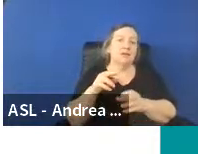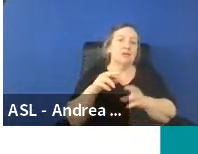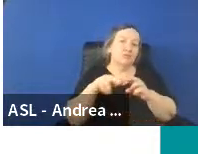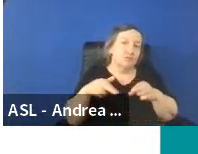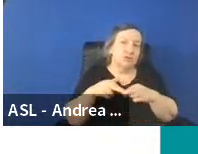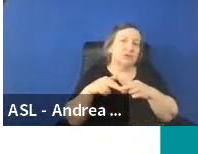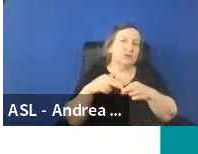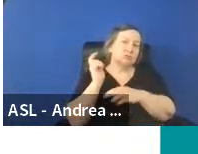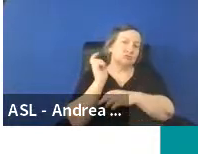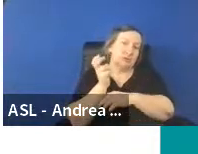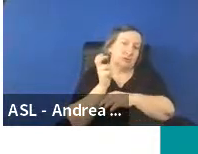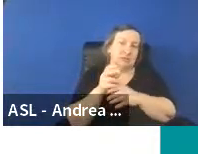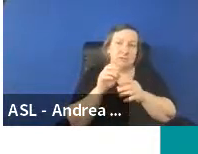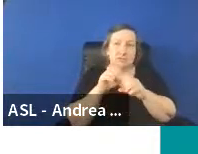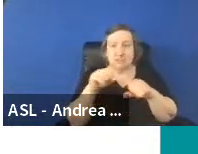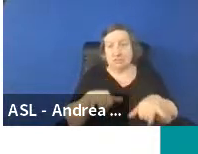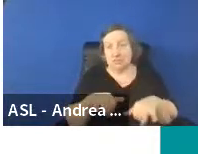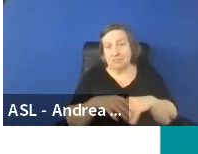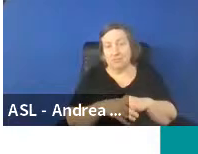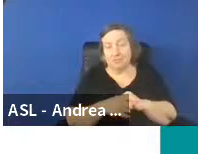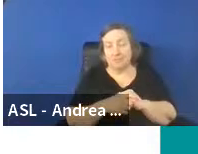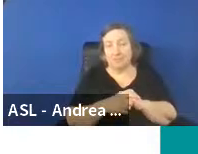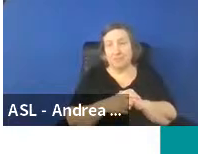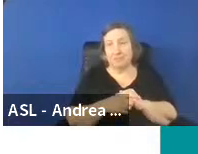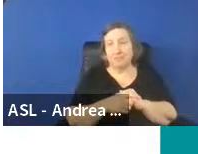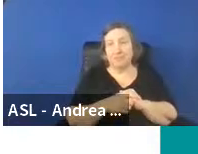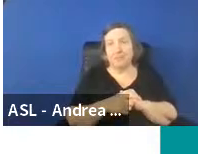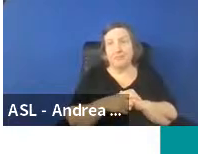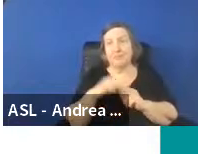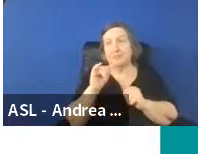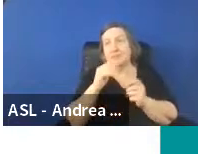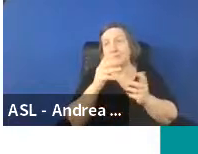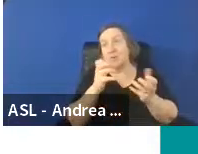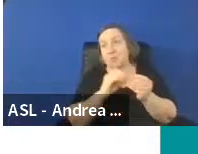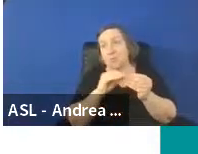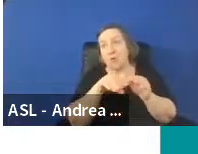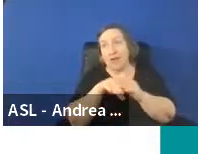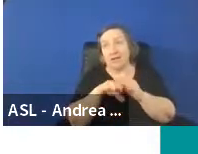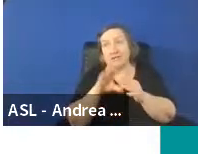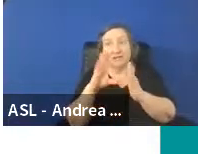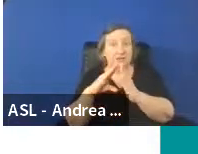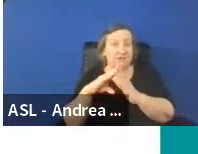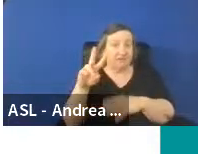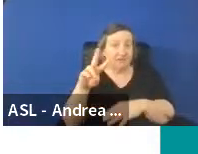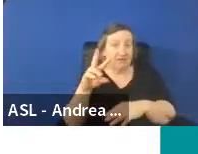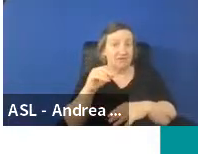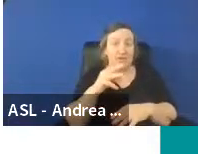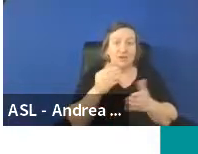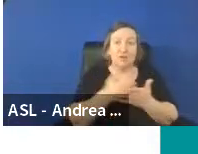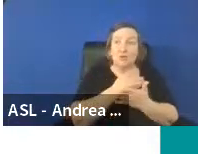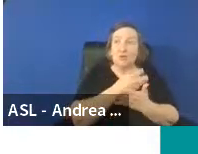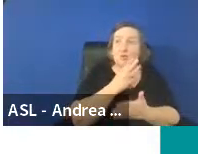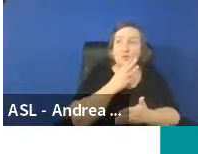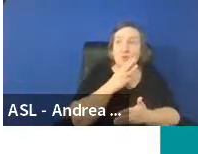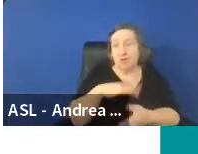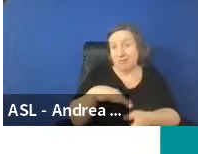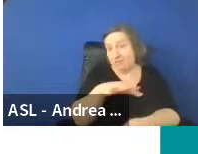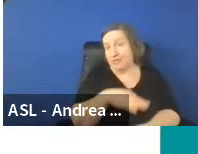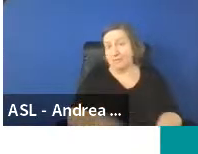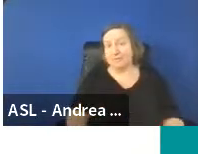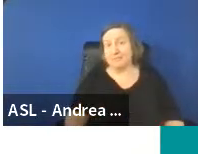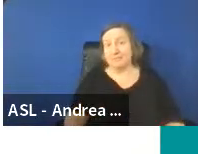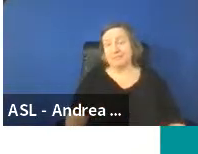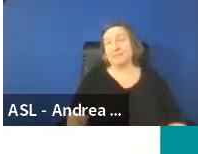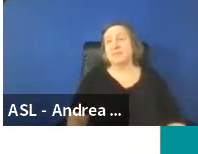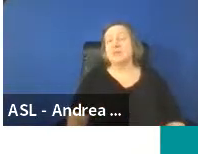transit system. And then a desire for increased access to downtown Vancouver and the new waterfront.